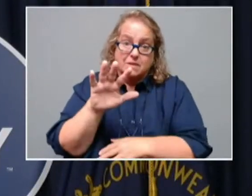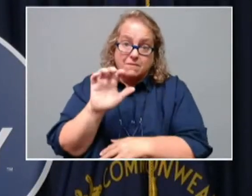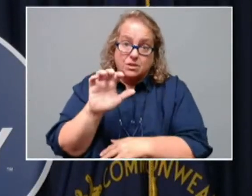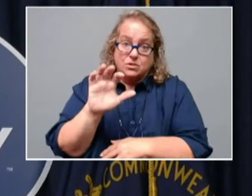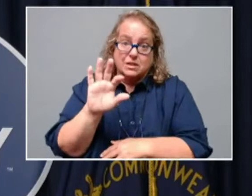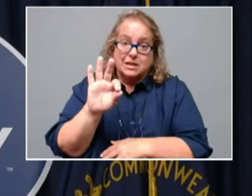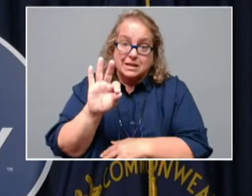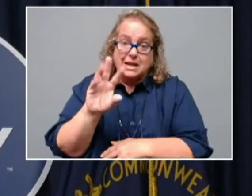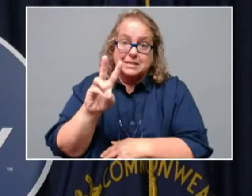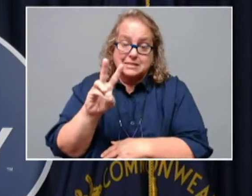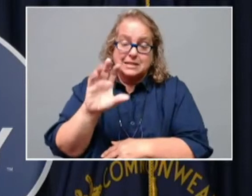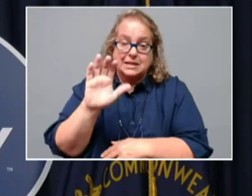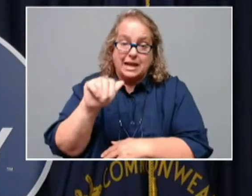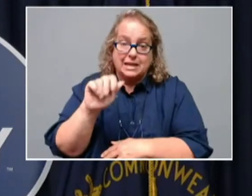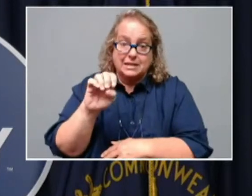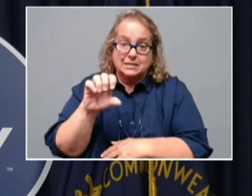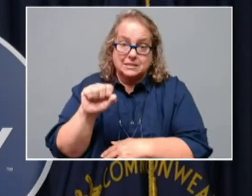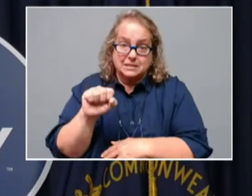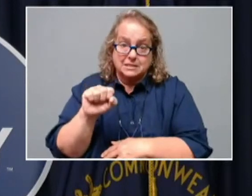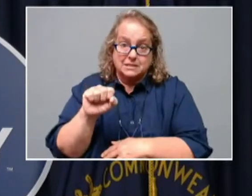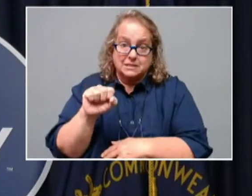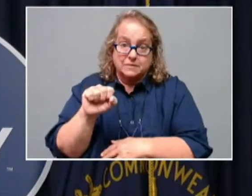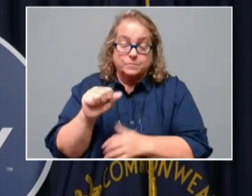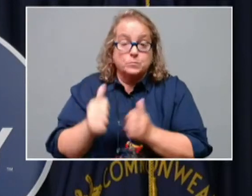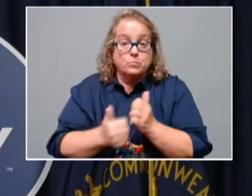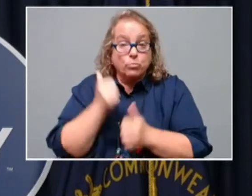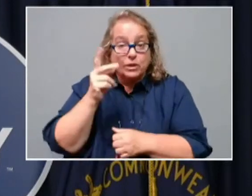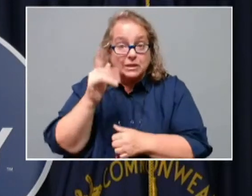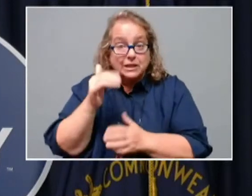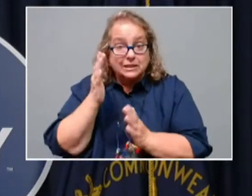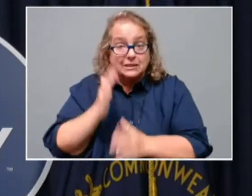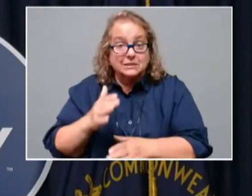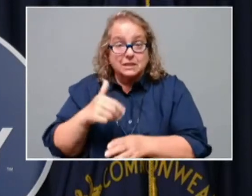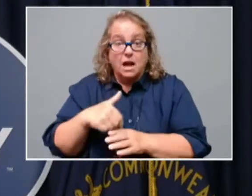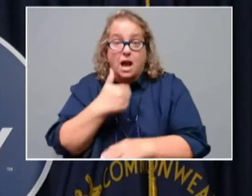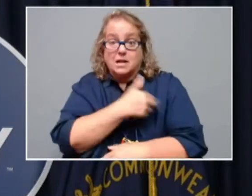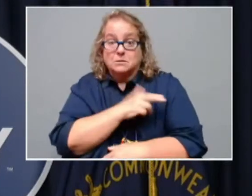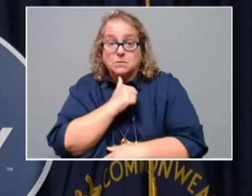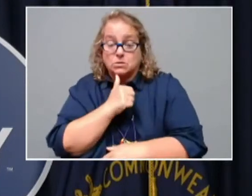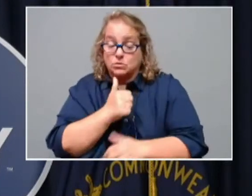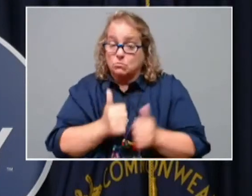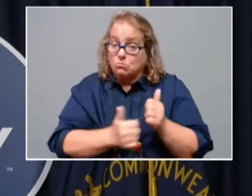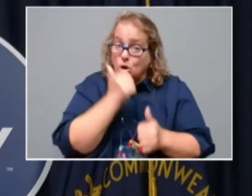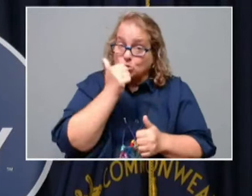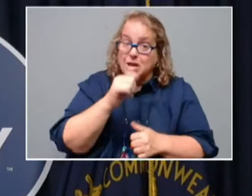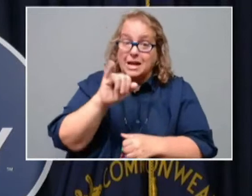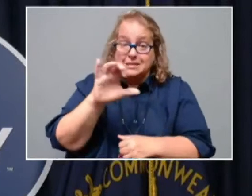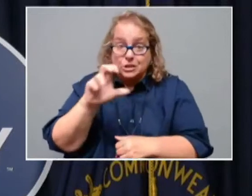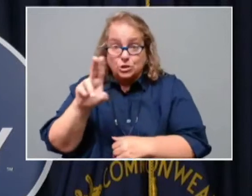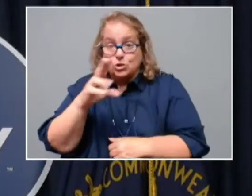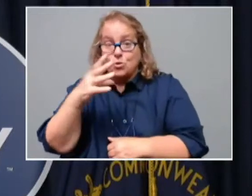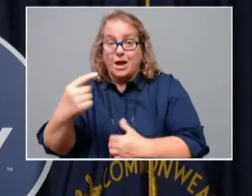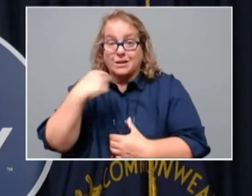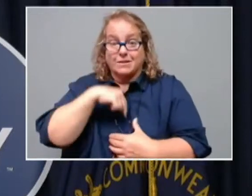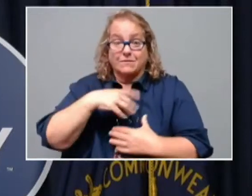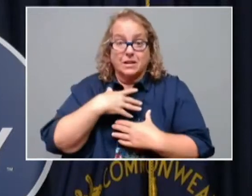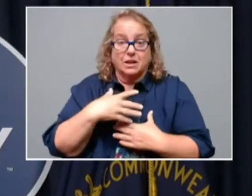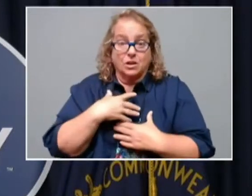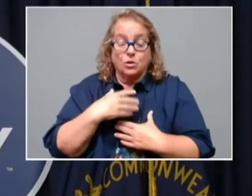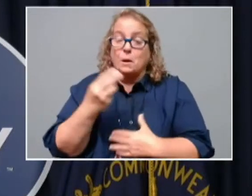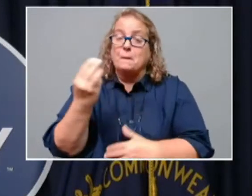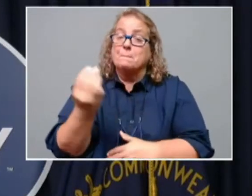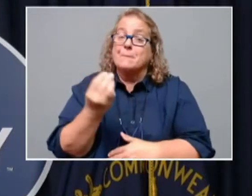2,596 cases. Again, most Kentuckians ever hospitalized in the ICU and on a ventilator today. Mondays are usually our